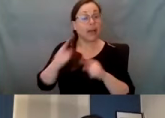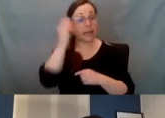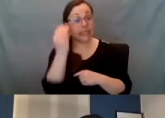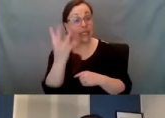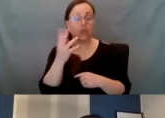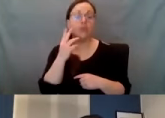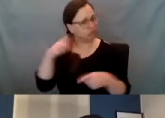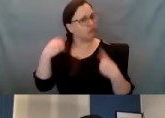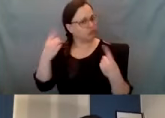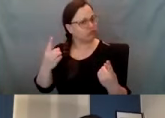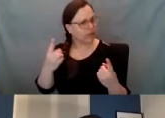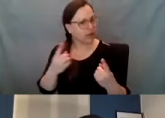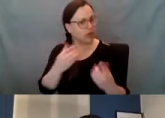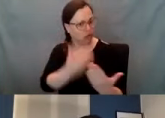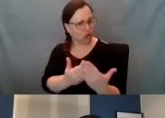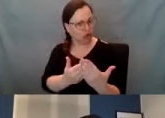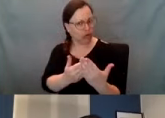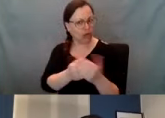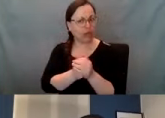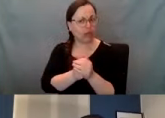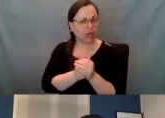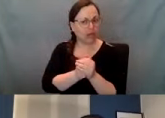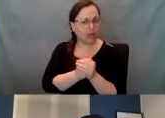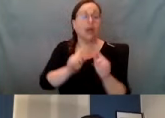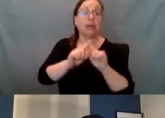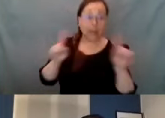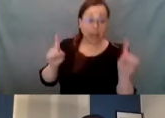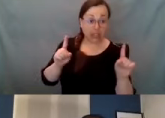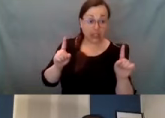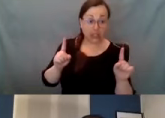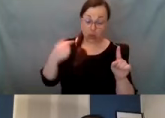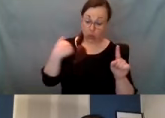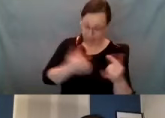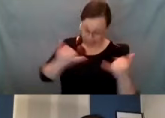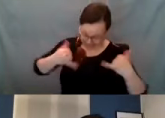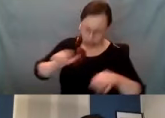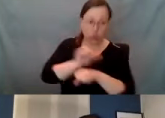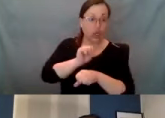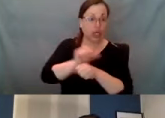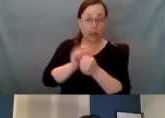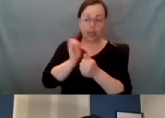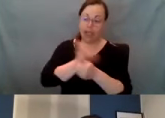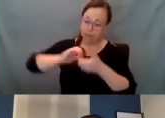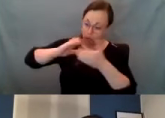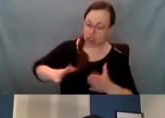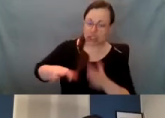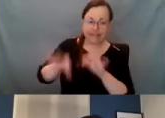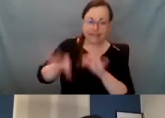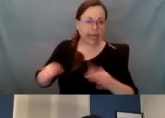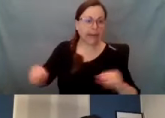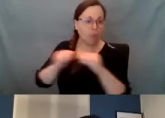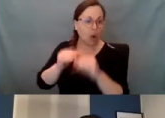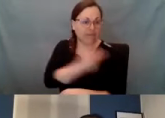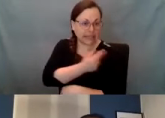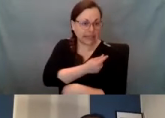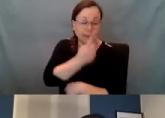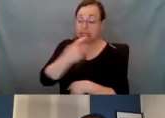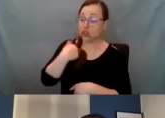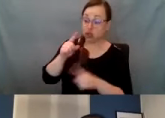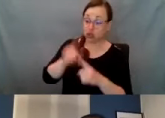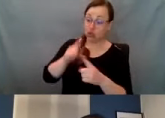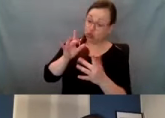in the meantime, WHO and all our partners, we keep working on finding more vaccines, because to reach the last person, we need to